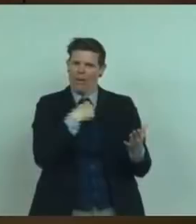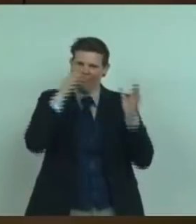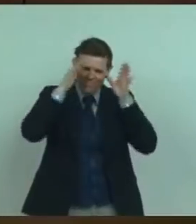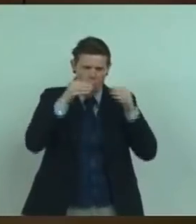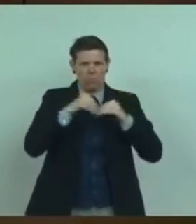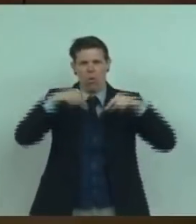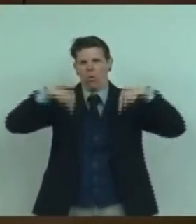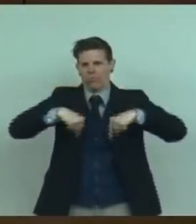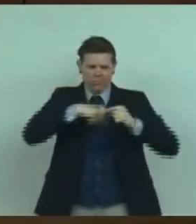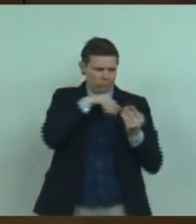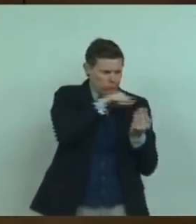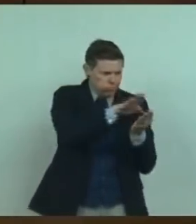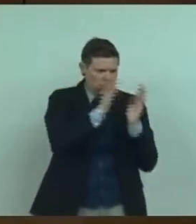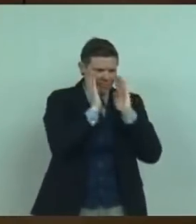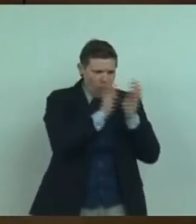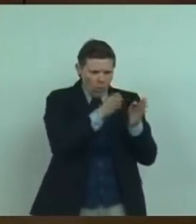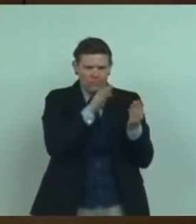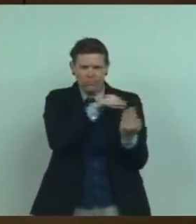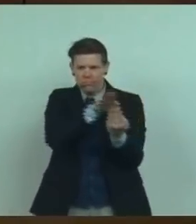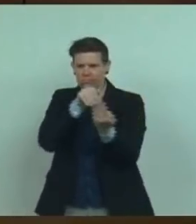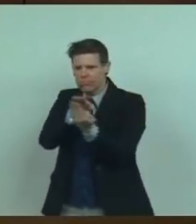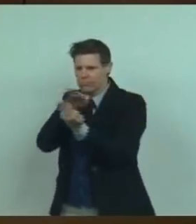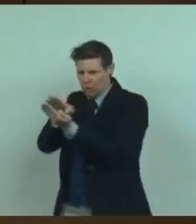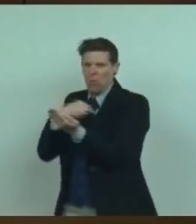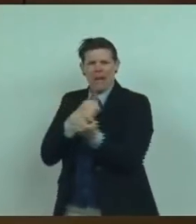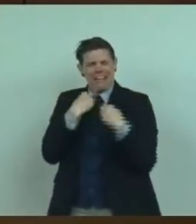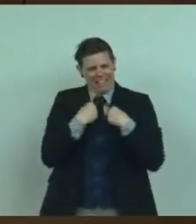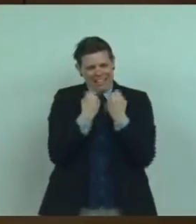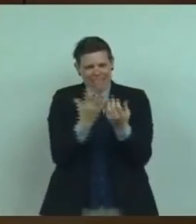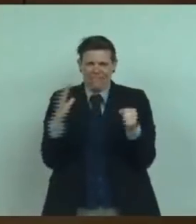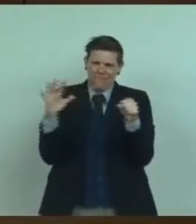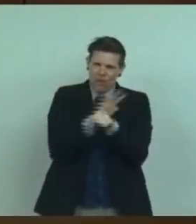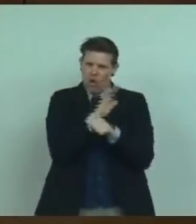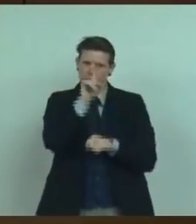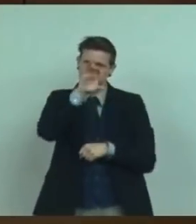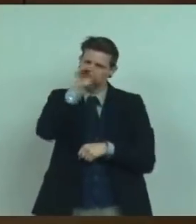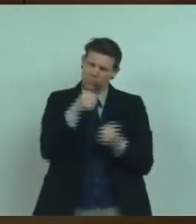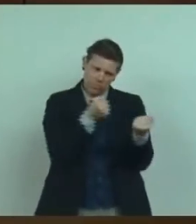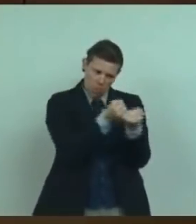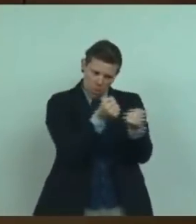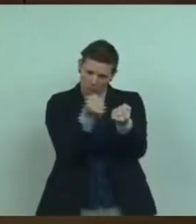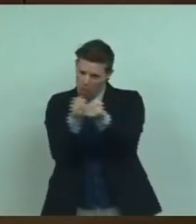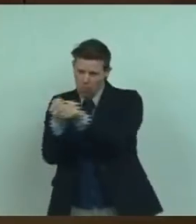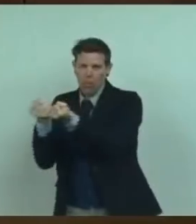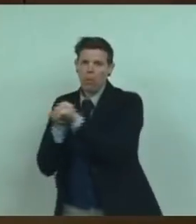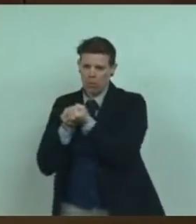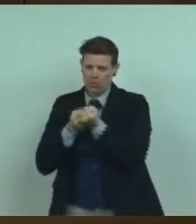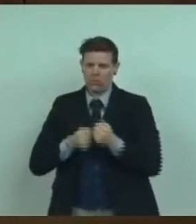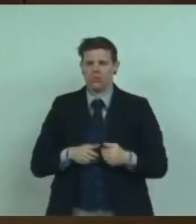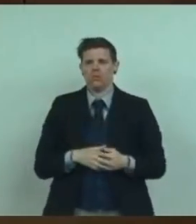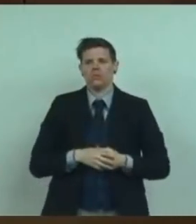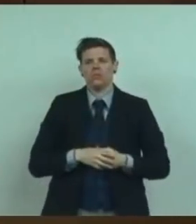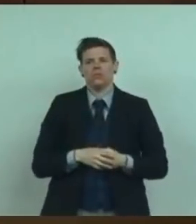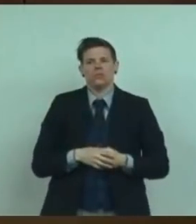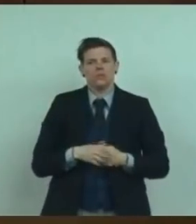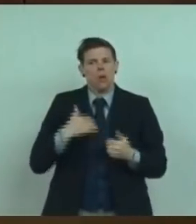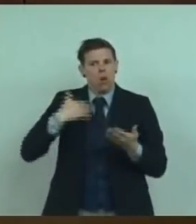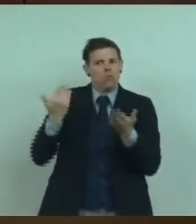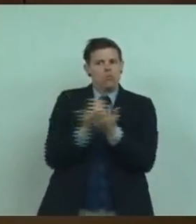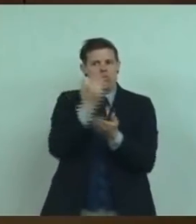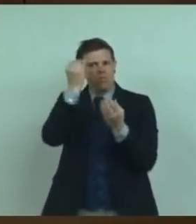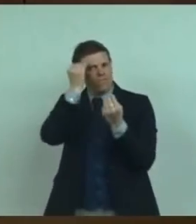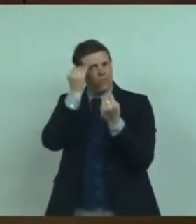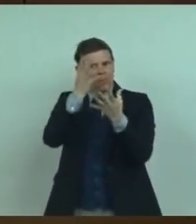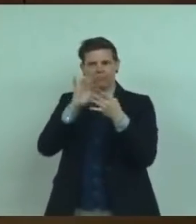communities in the most meaningful way possible. But I want to give you some updates about work that we've finished up and have